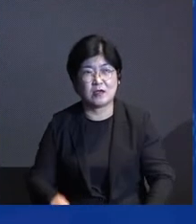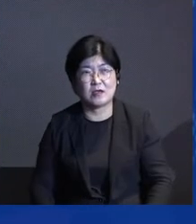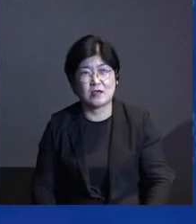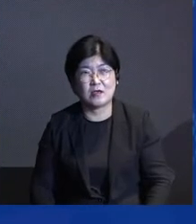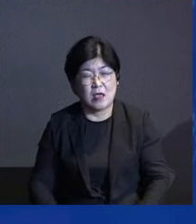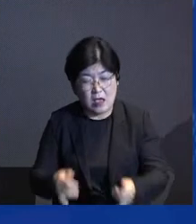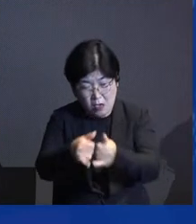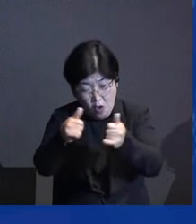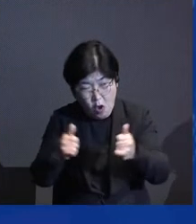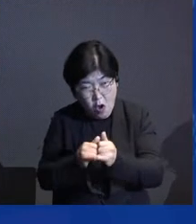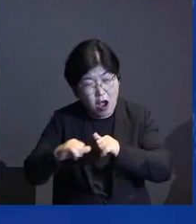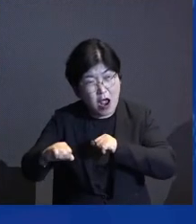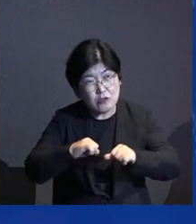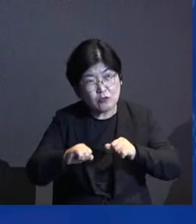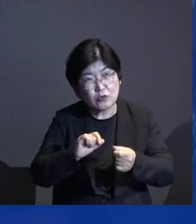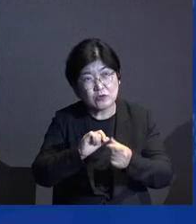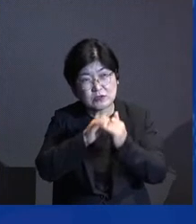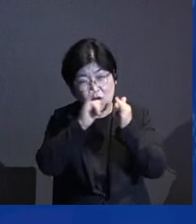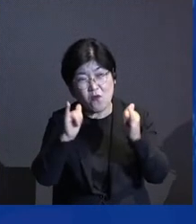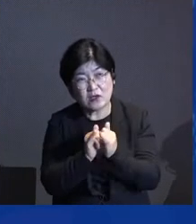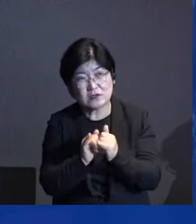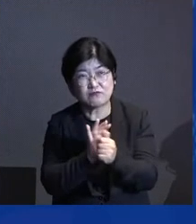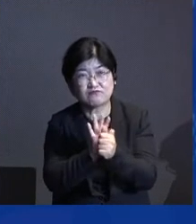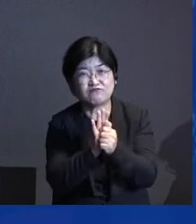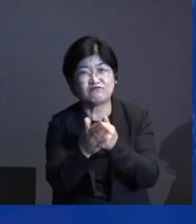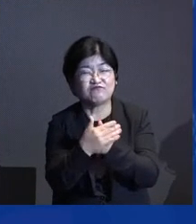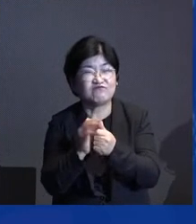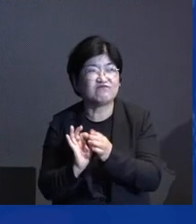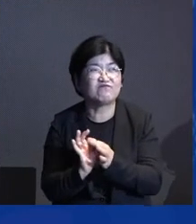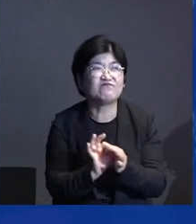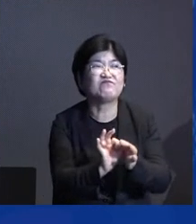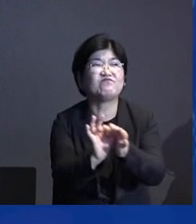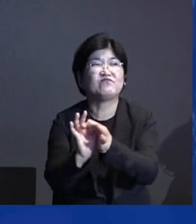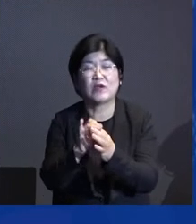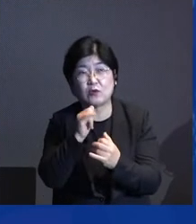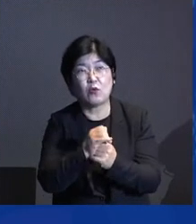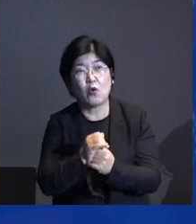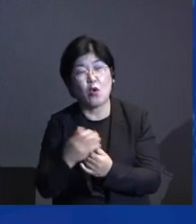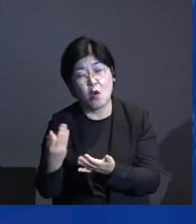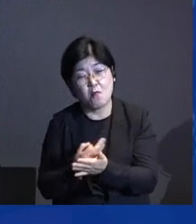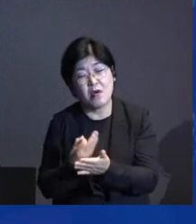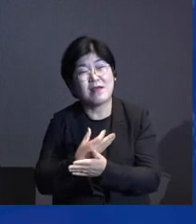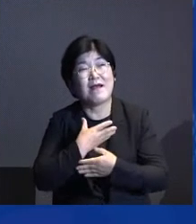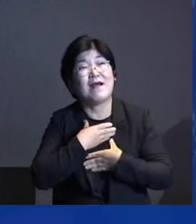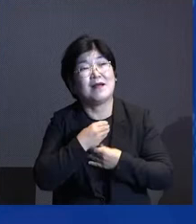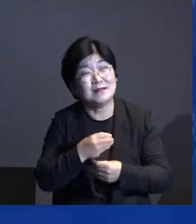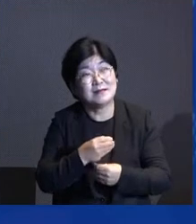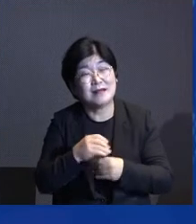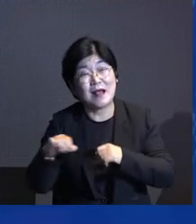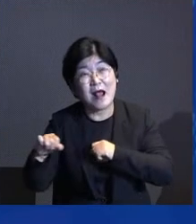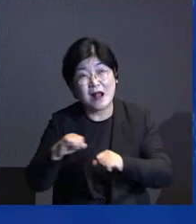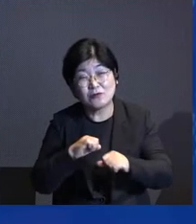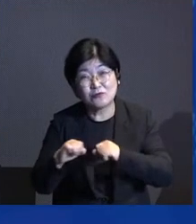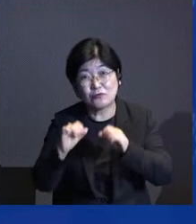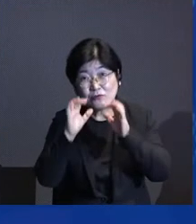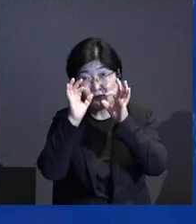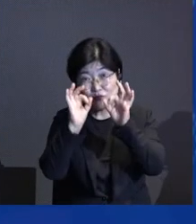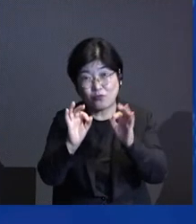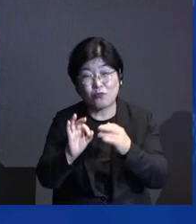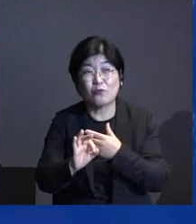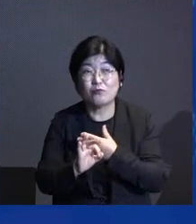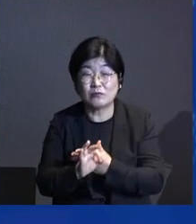Next is the income security activity area, which provides microcredit